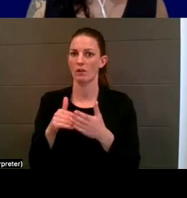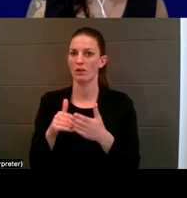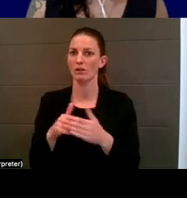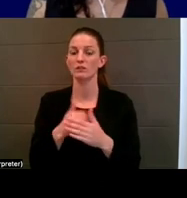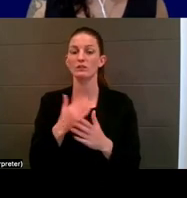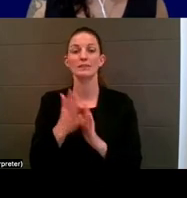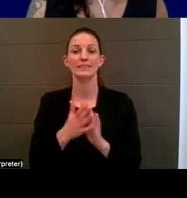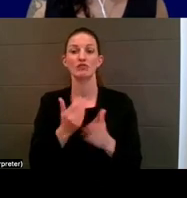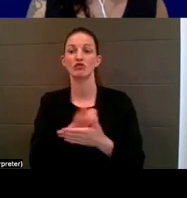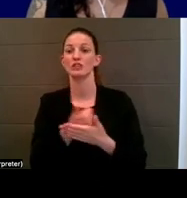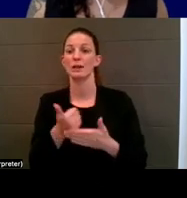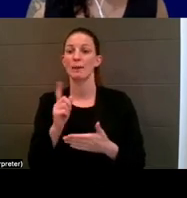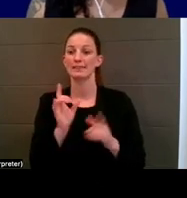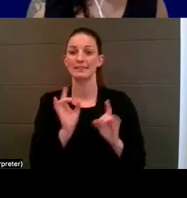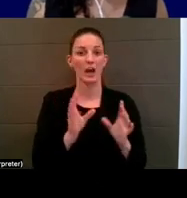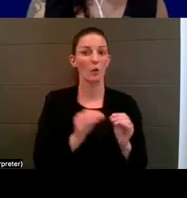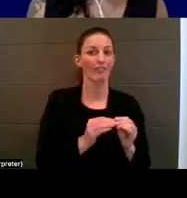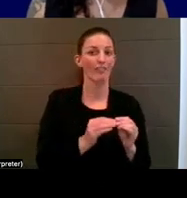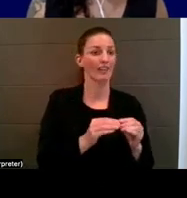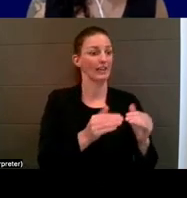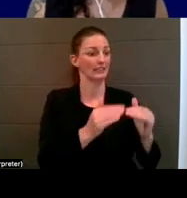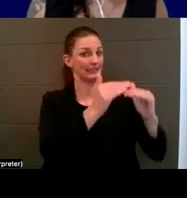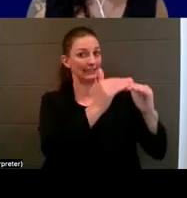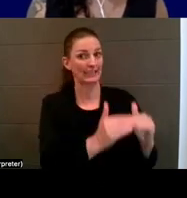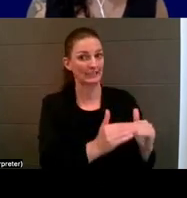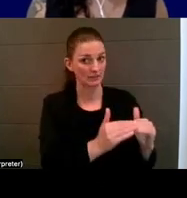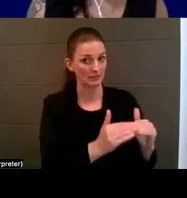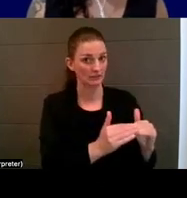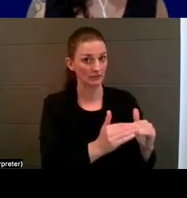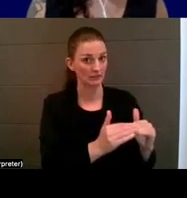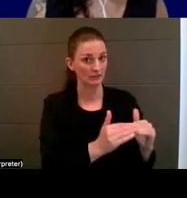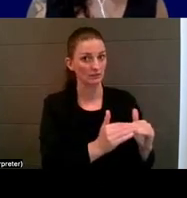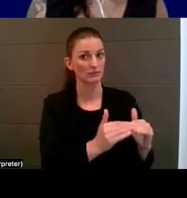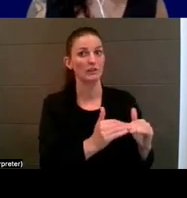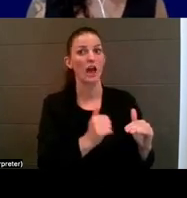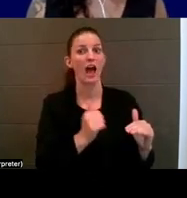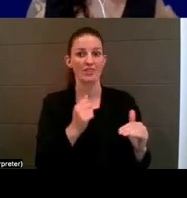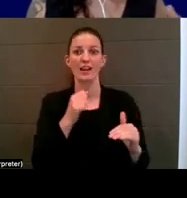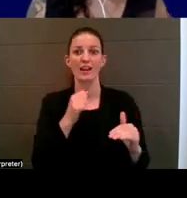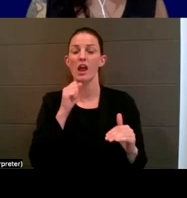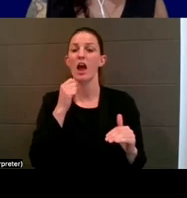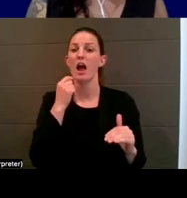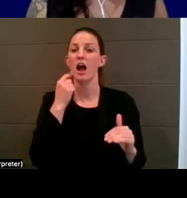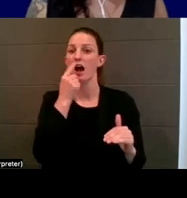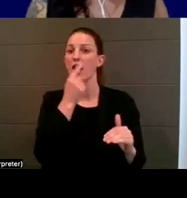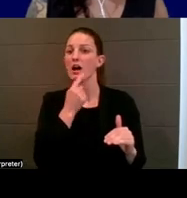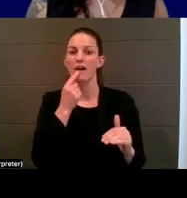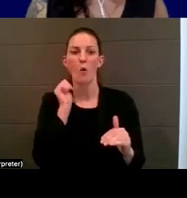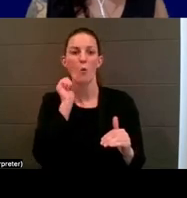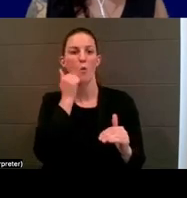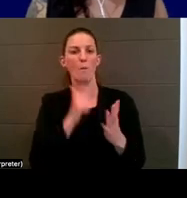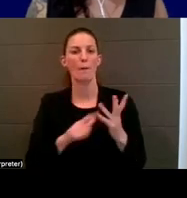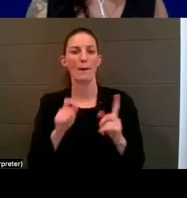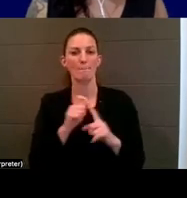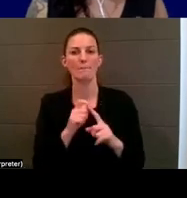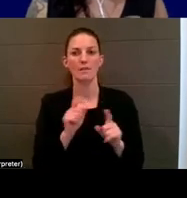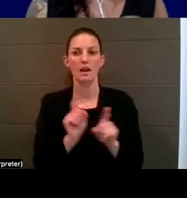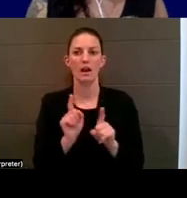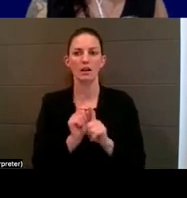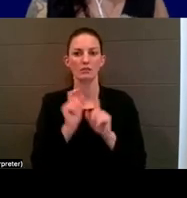seated in their supportive chair and then warming up their body and their mouth for eating by using a toy such as a Z vibe, which is